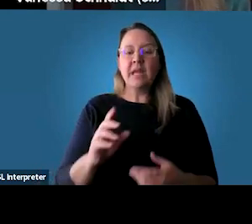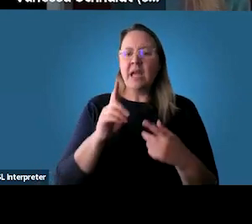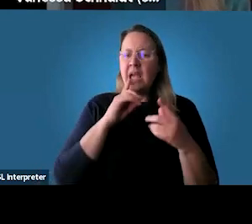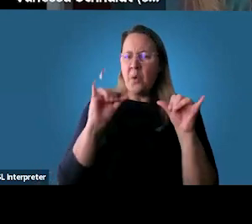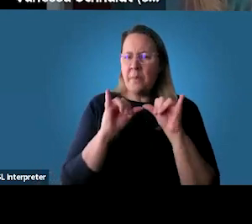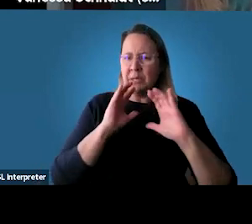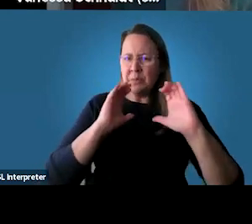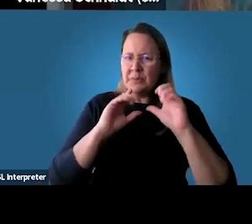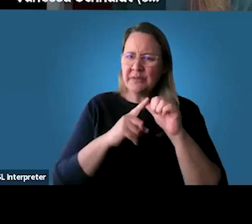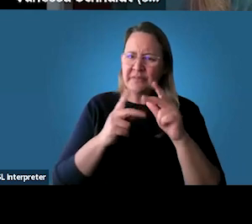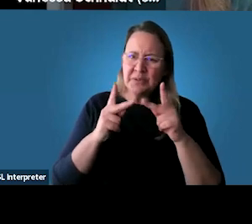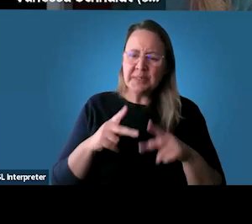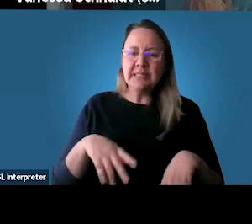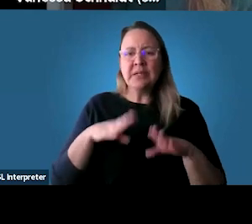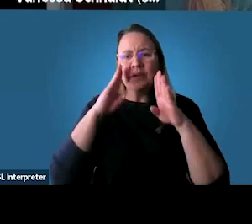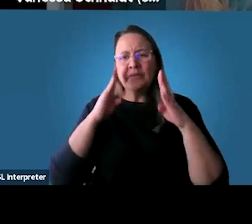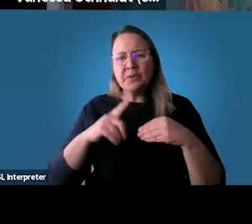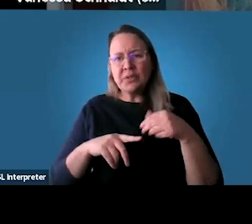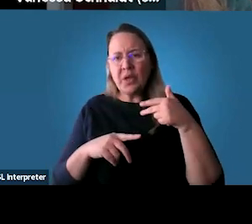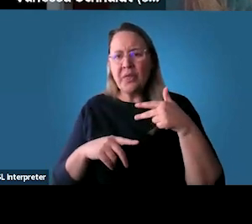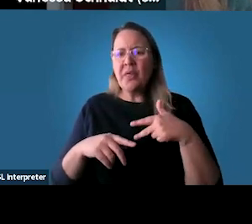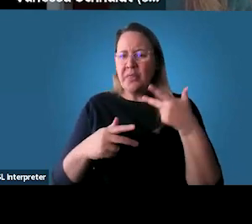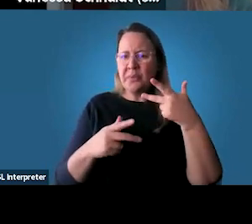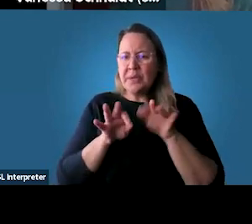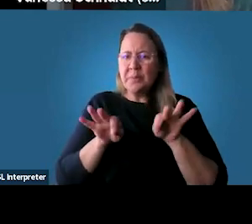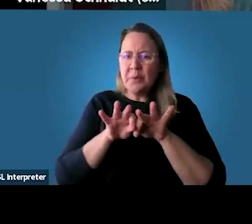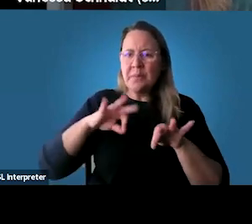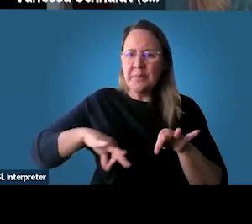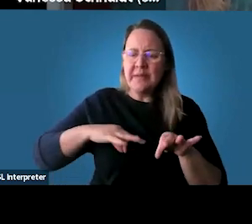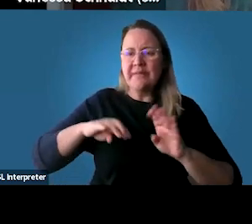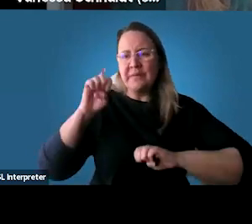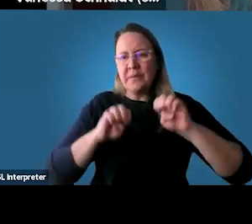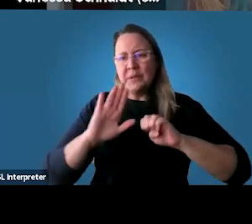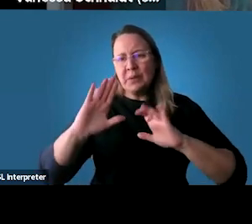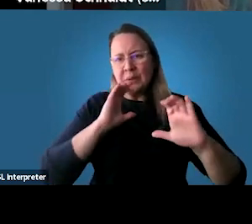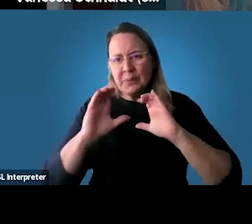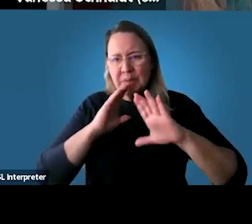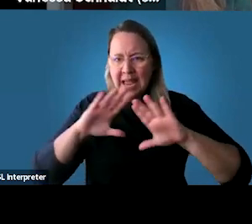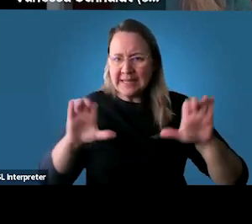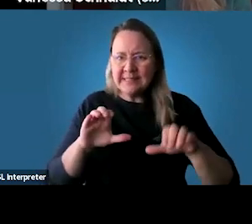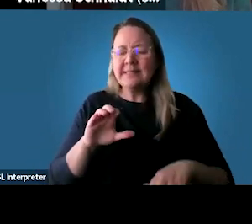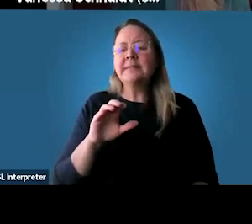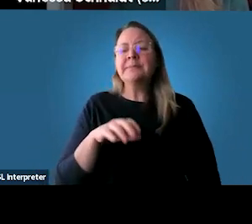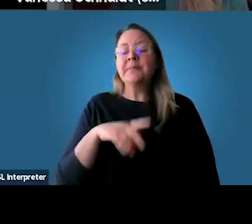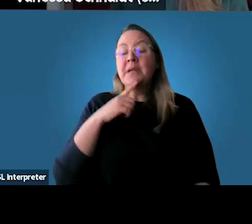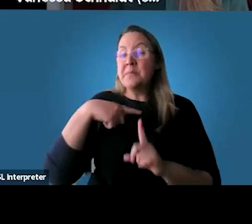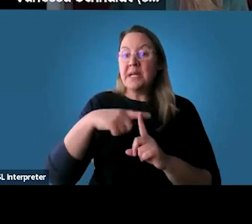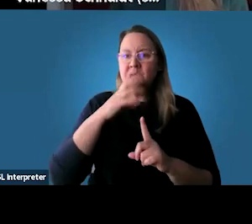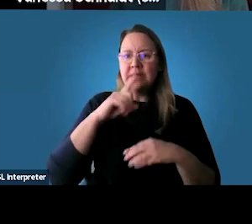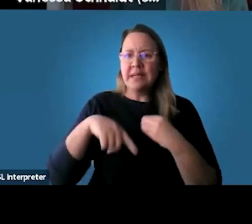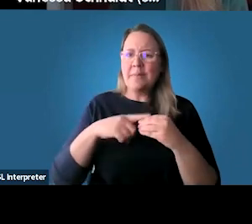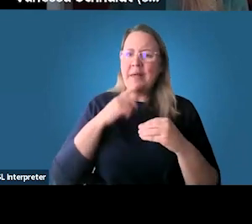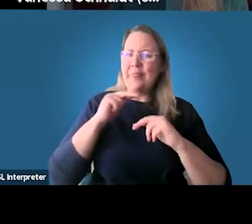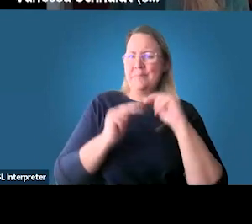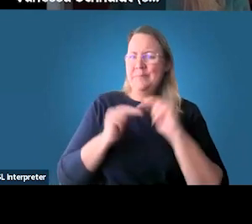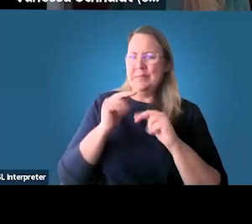the first place, focusing on 3 key benefits of evaluating your communications activities. Next, we'll dig into the